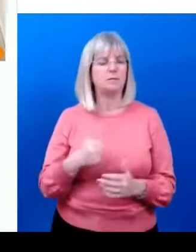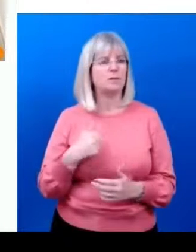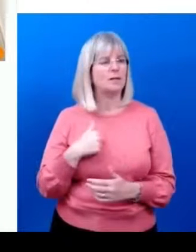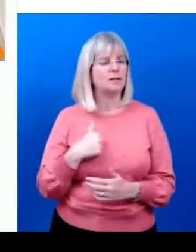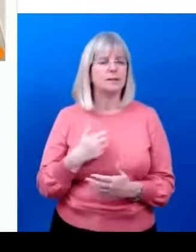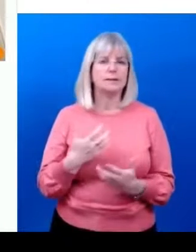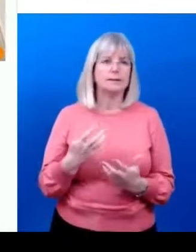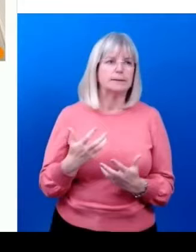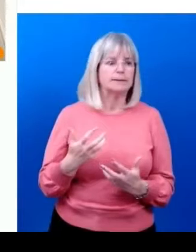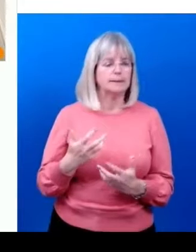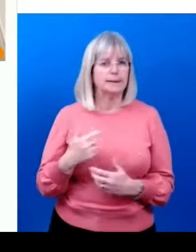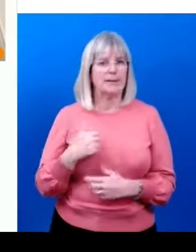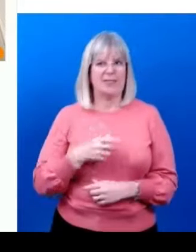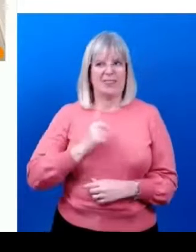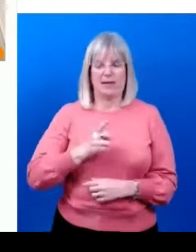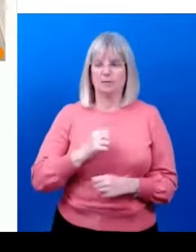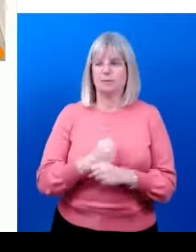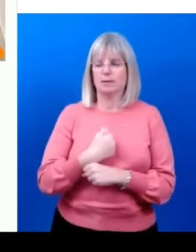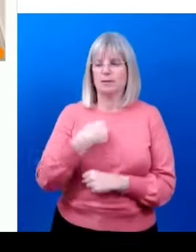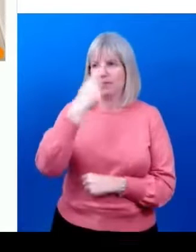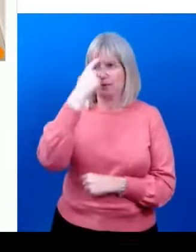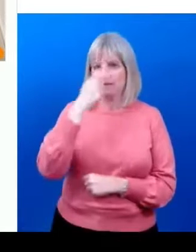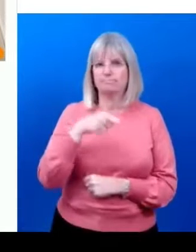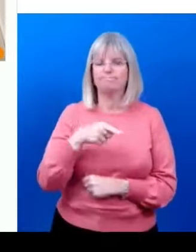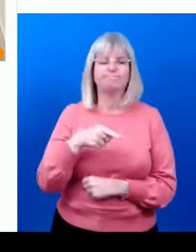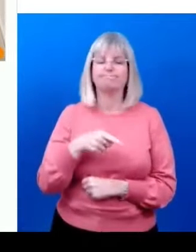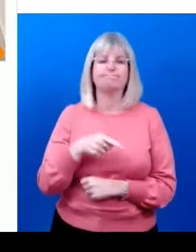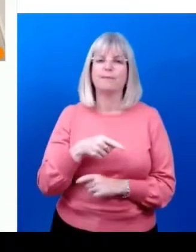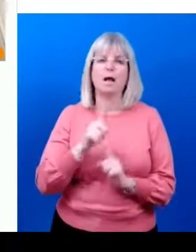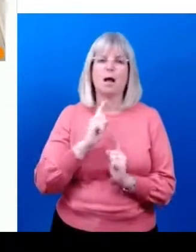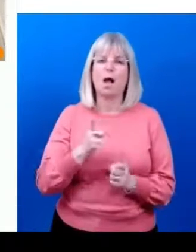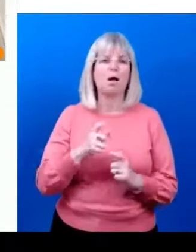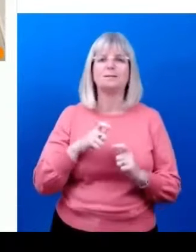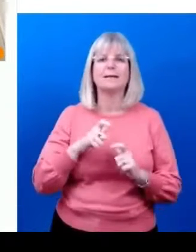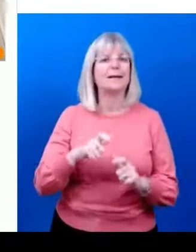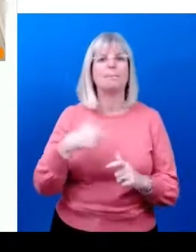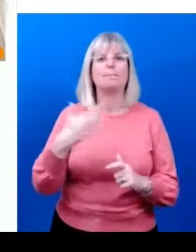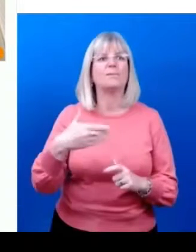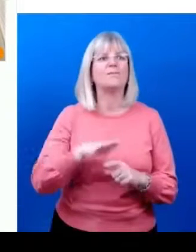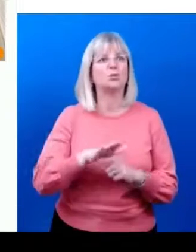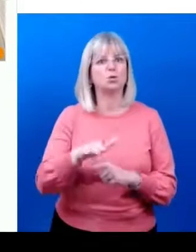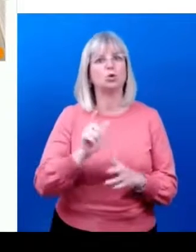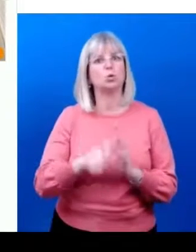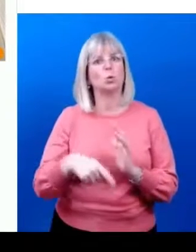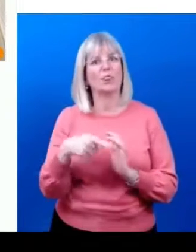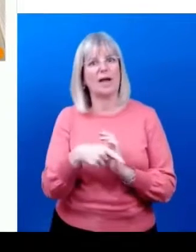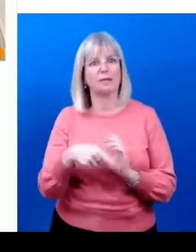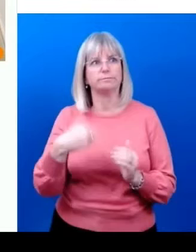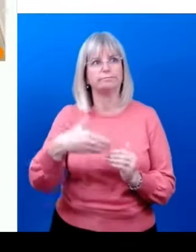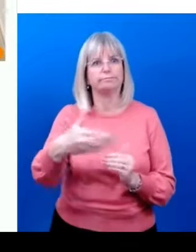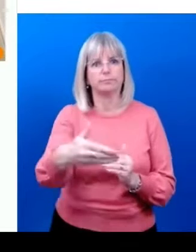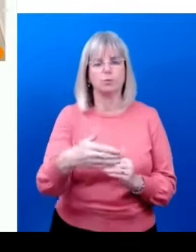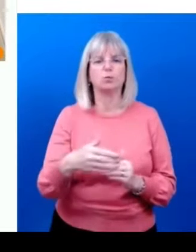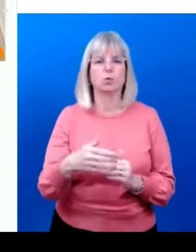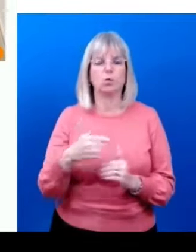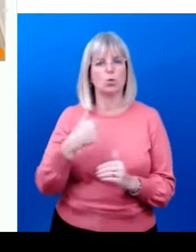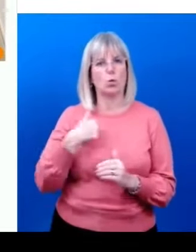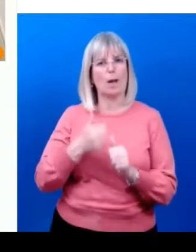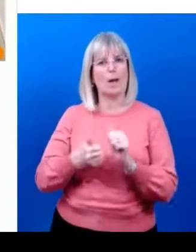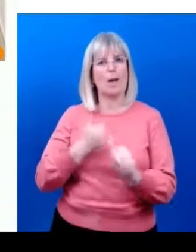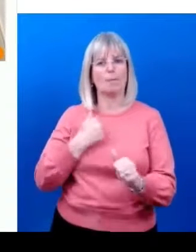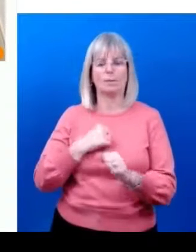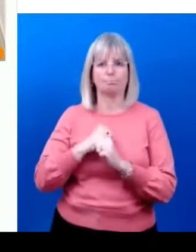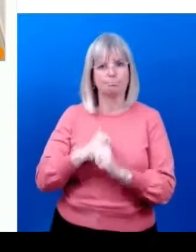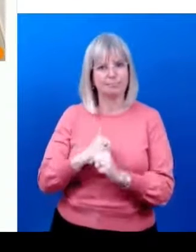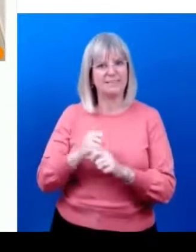really think about and think, yeah, we can't keep doing this. So as a company, we are actually committing to staying remote, because the